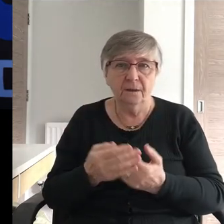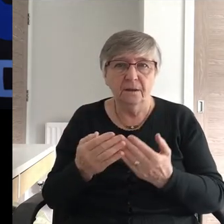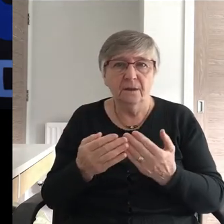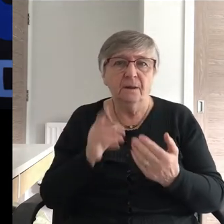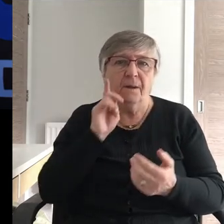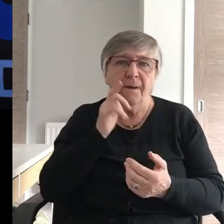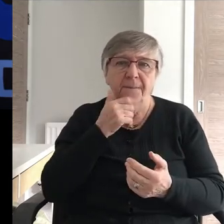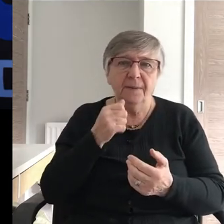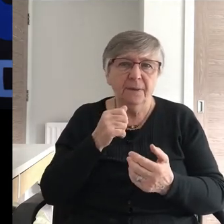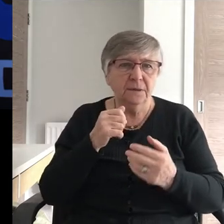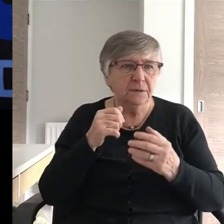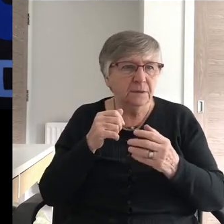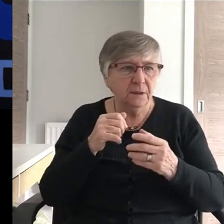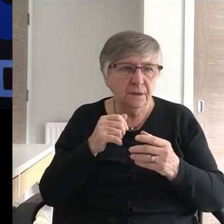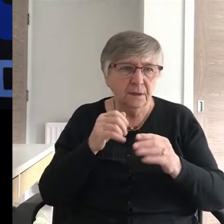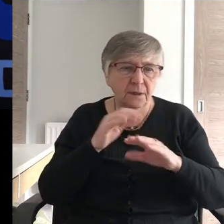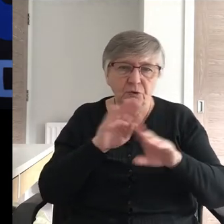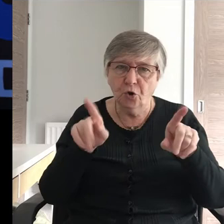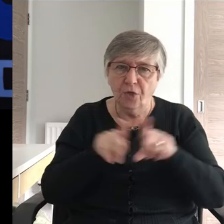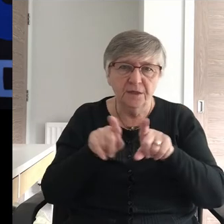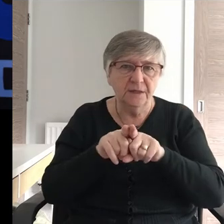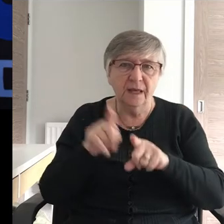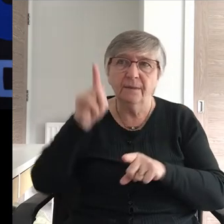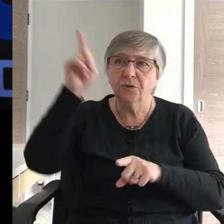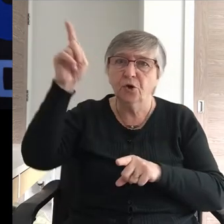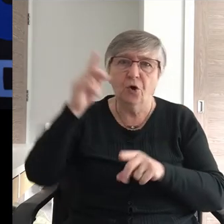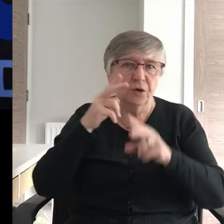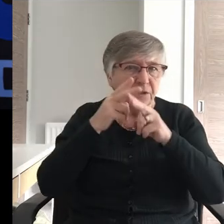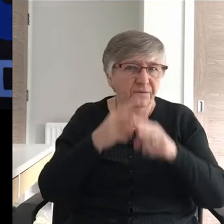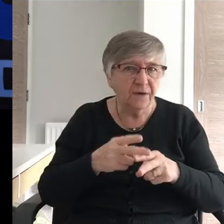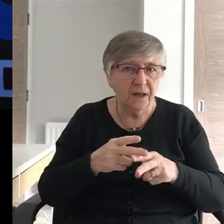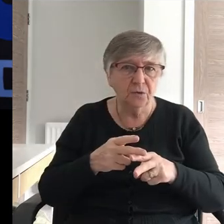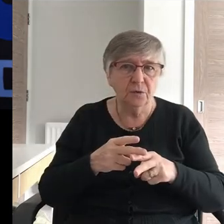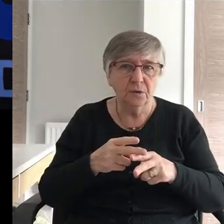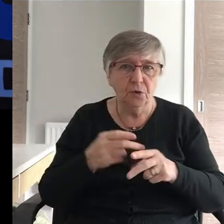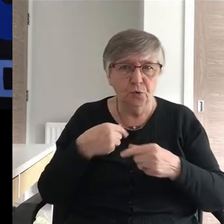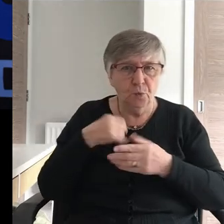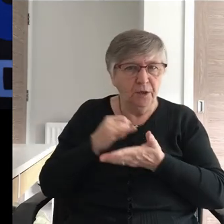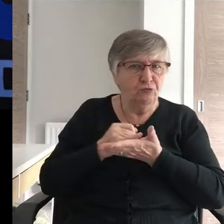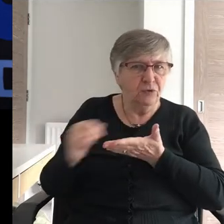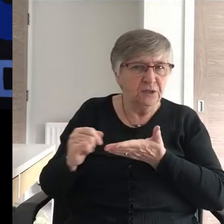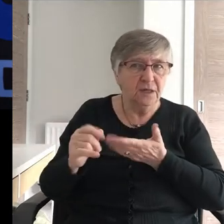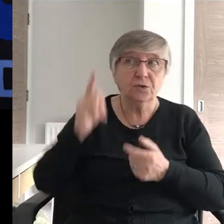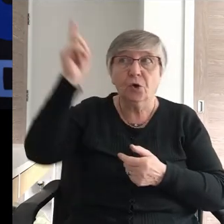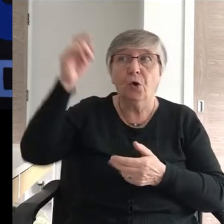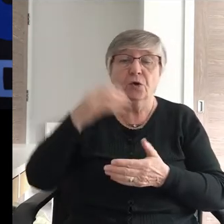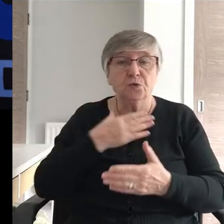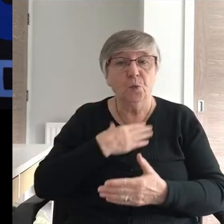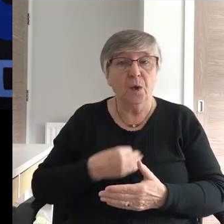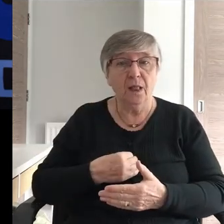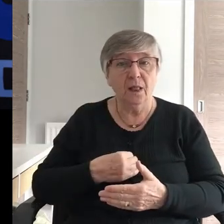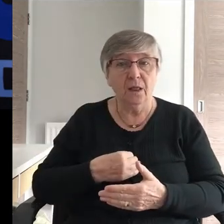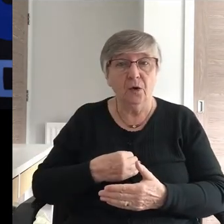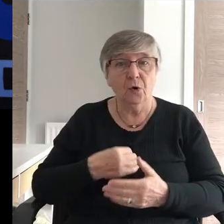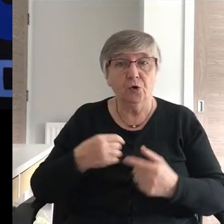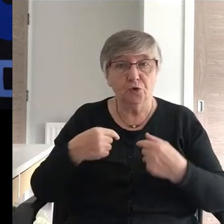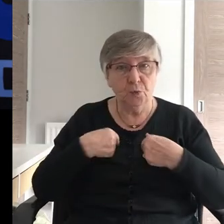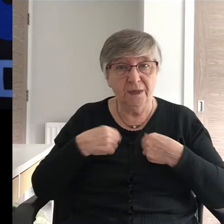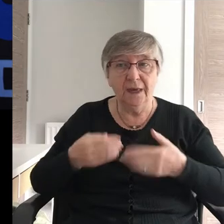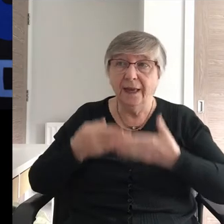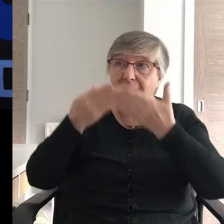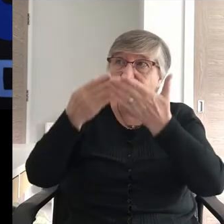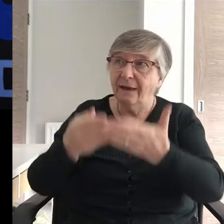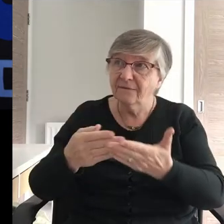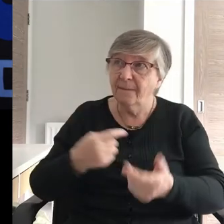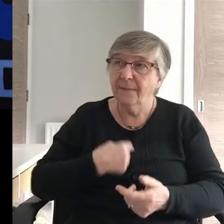measurements of worth and value are not God's. Do we resist his will, or do we give ourselves, our time,